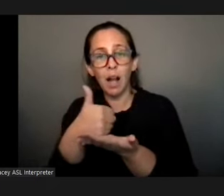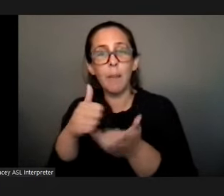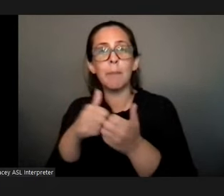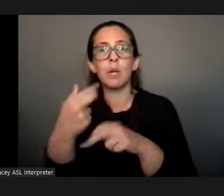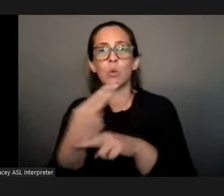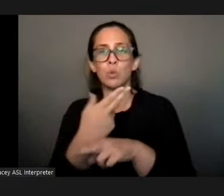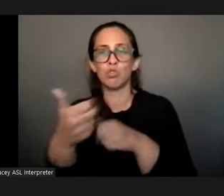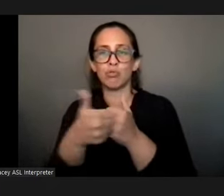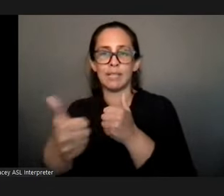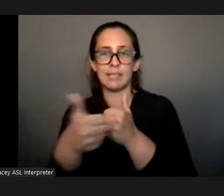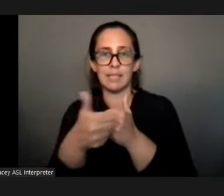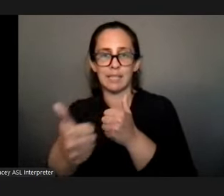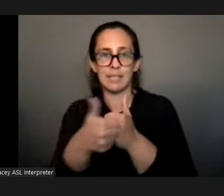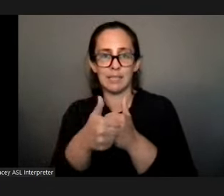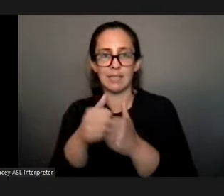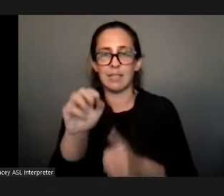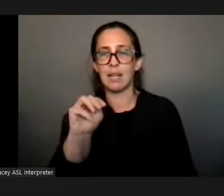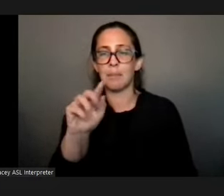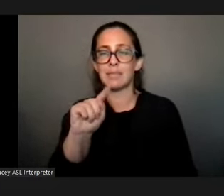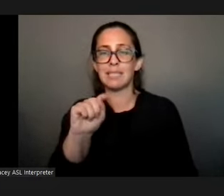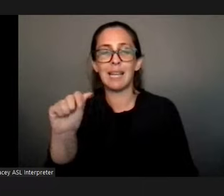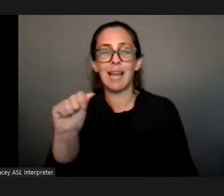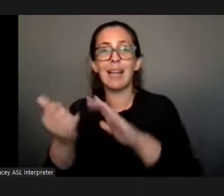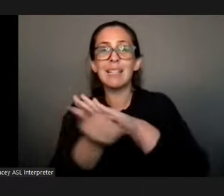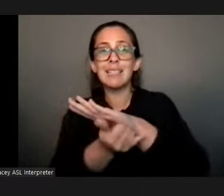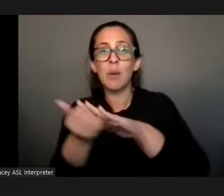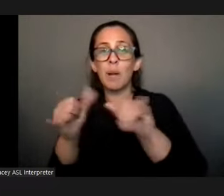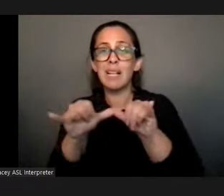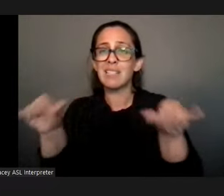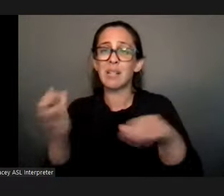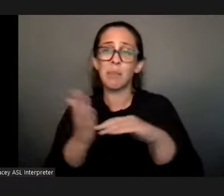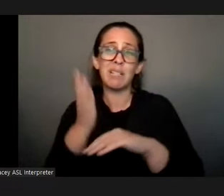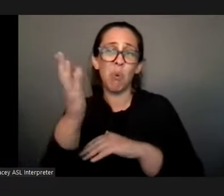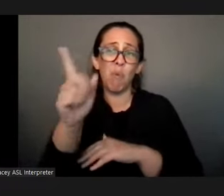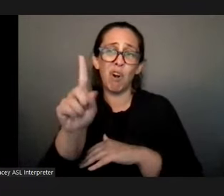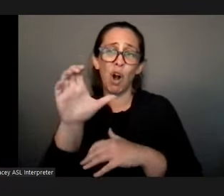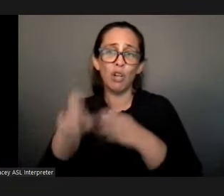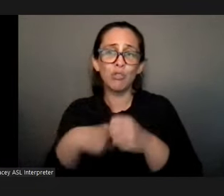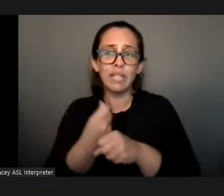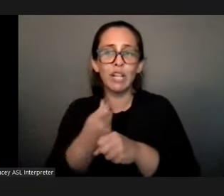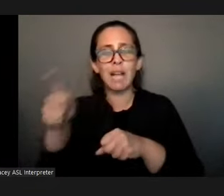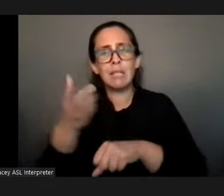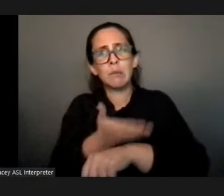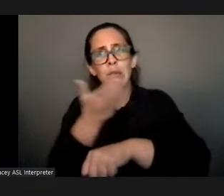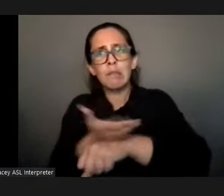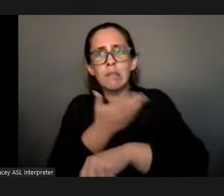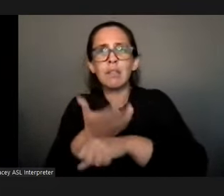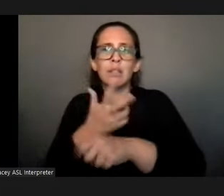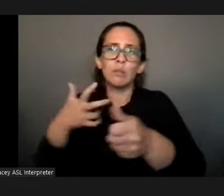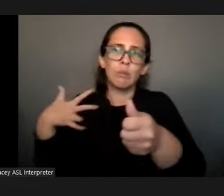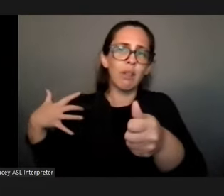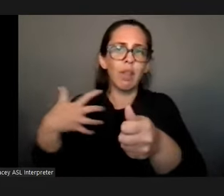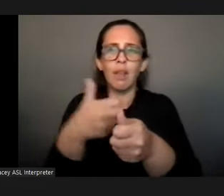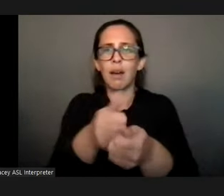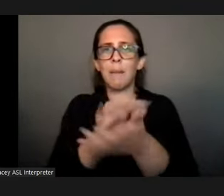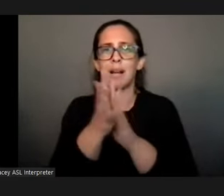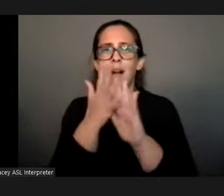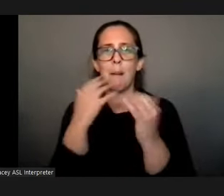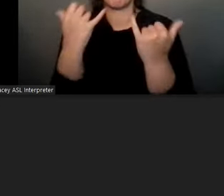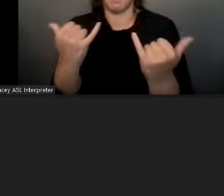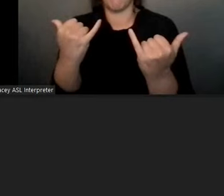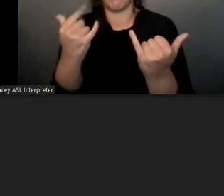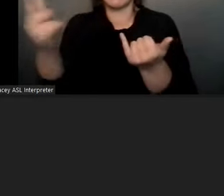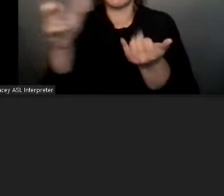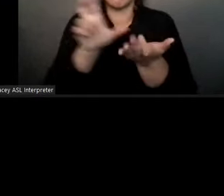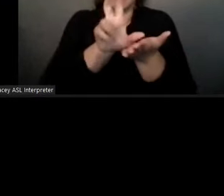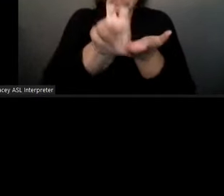transit. MTA's subway system is over 100 years old and must be repaired and modernized to meet the region's needs. And funding transit modernization would